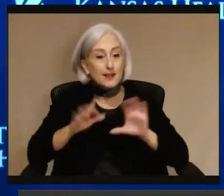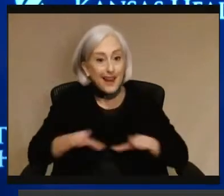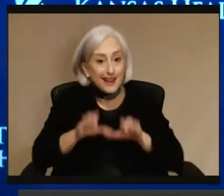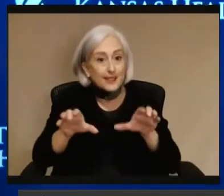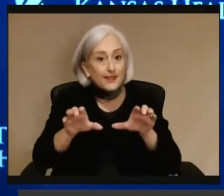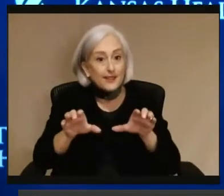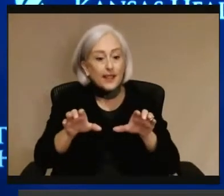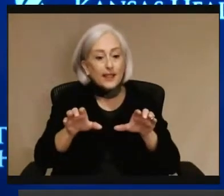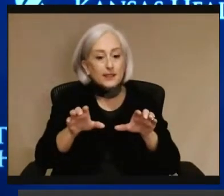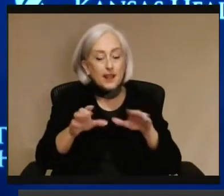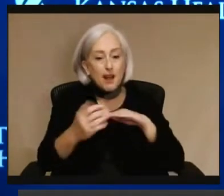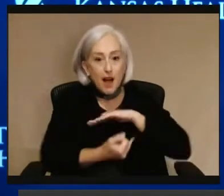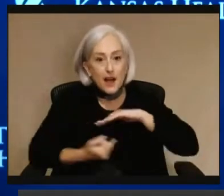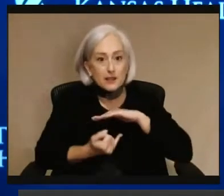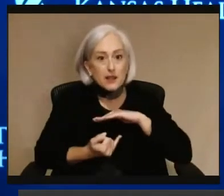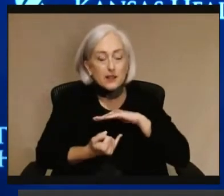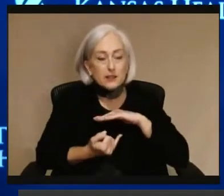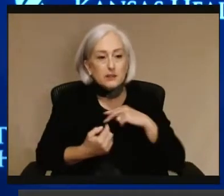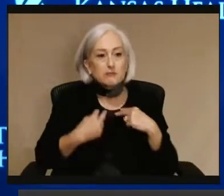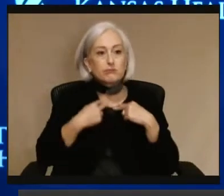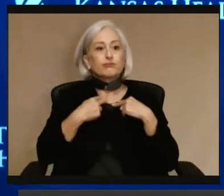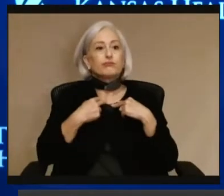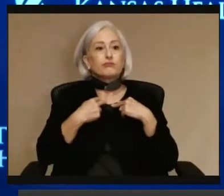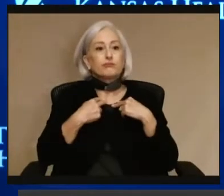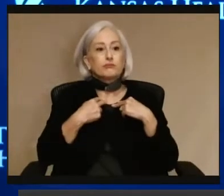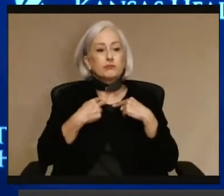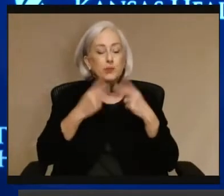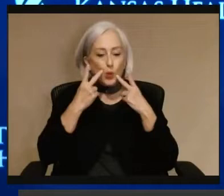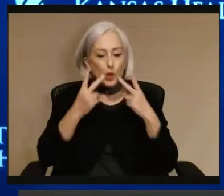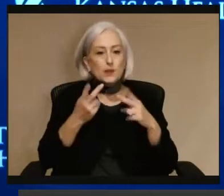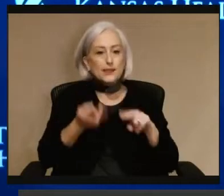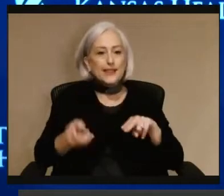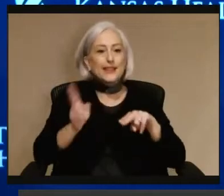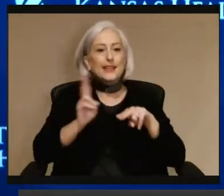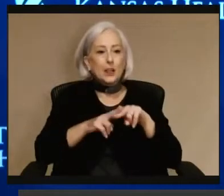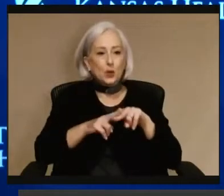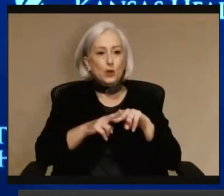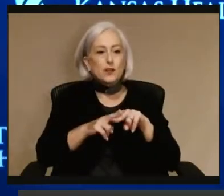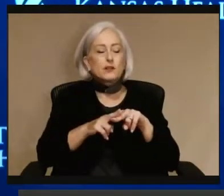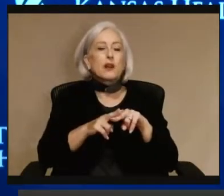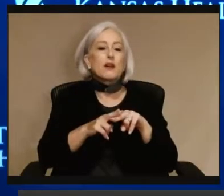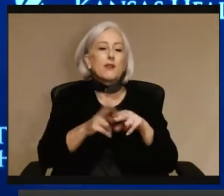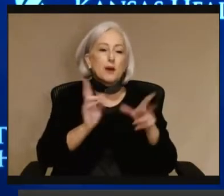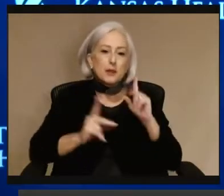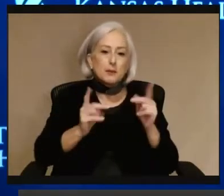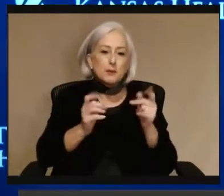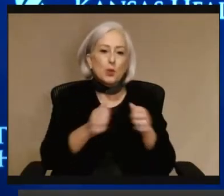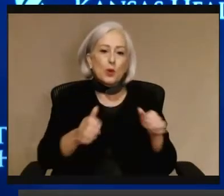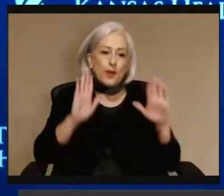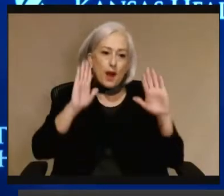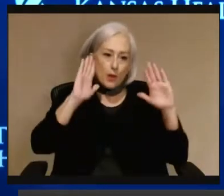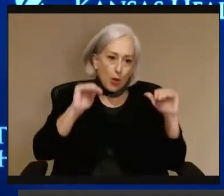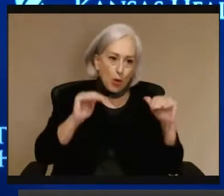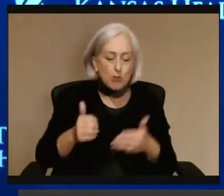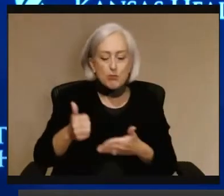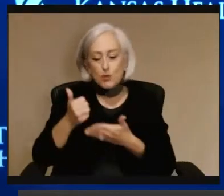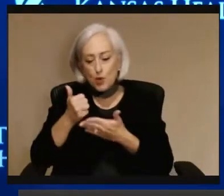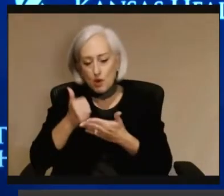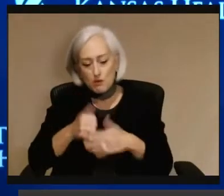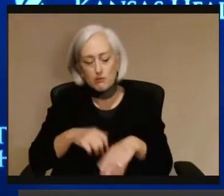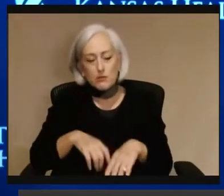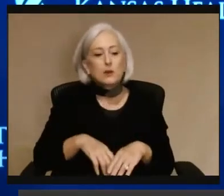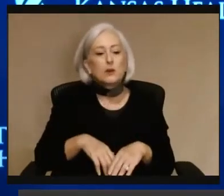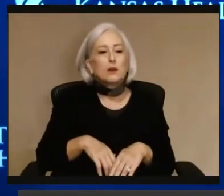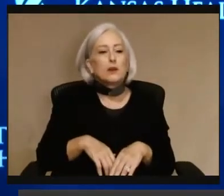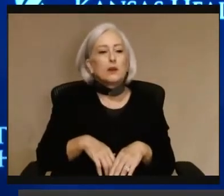uptick in those hopeless and helpless thoughts. And as this thing shifted from initially, people thought the pandemic, a couple months will be